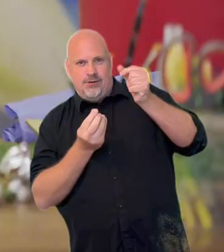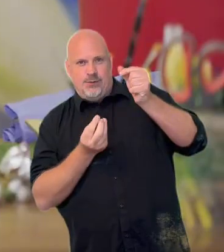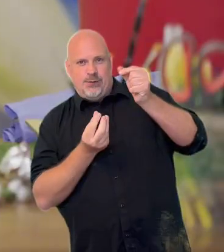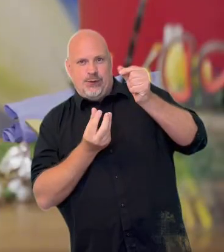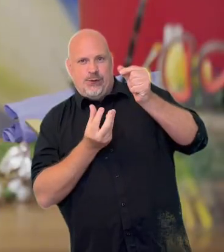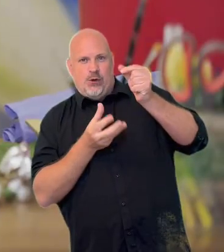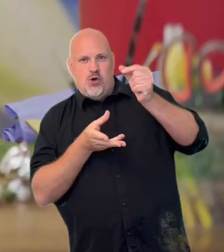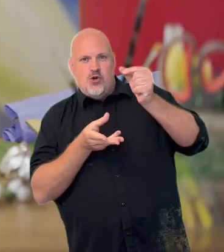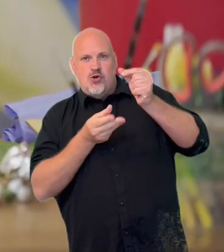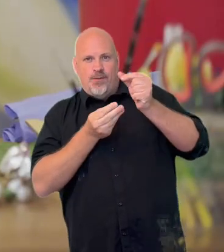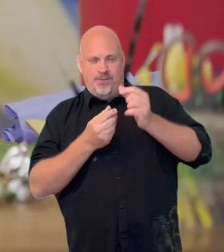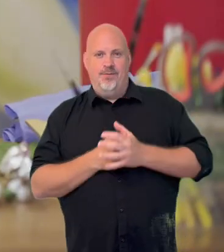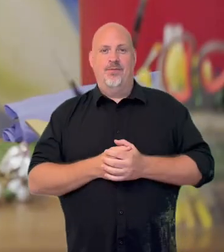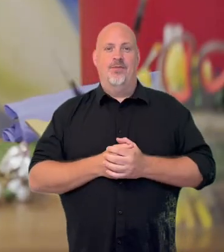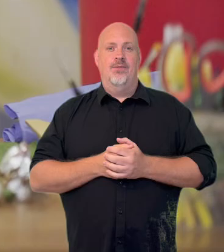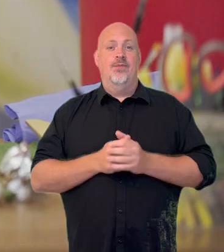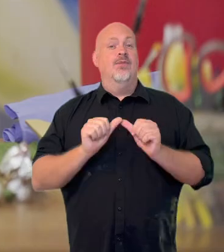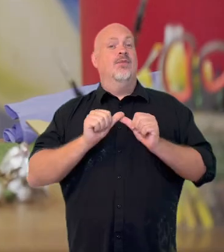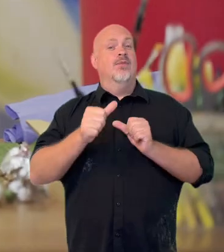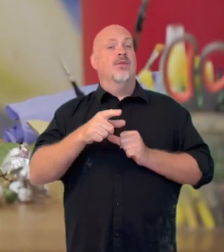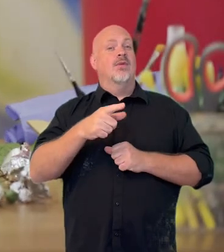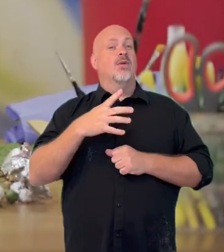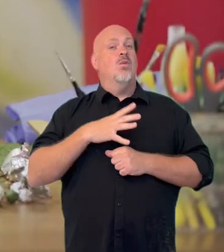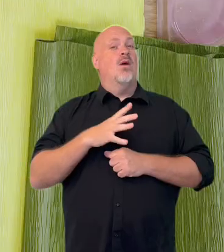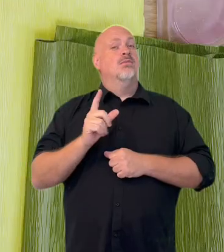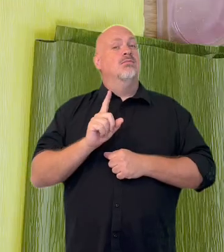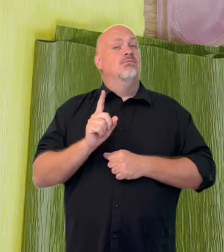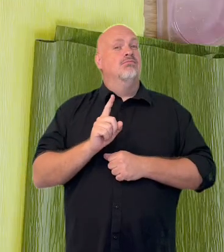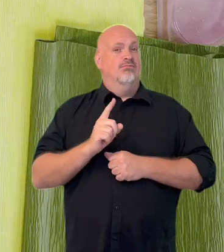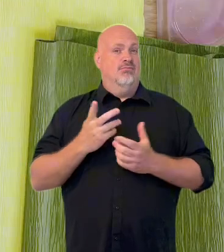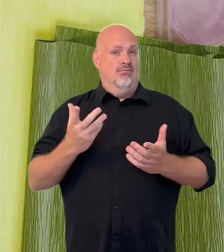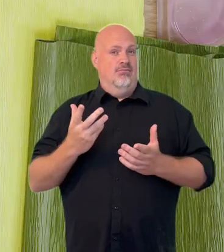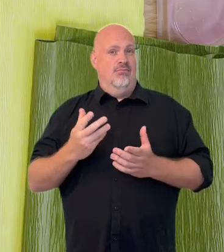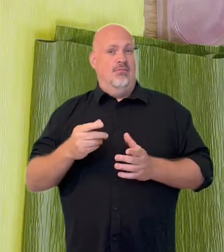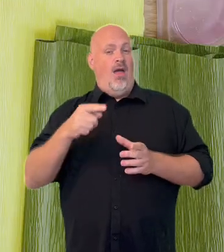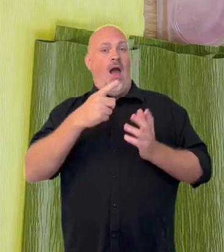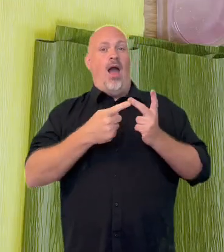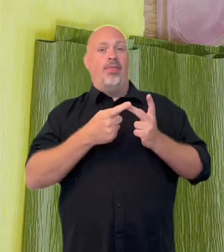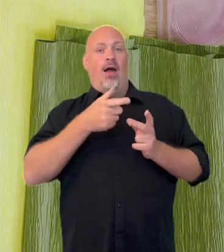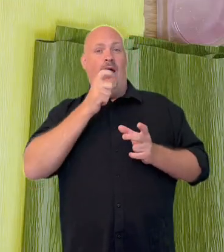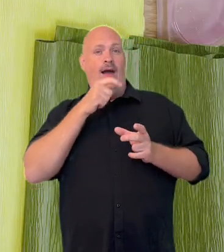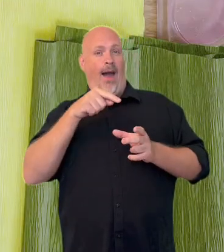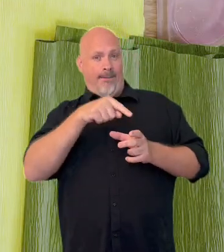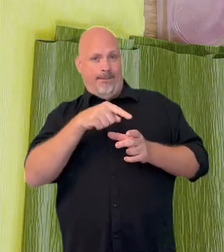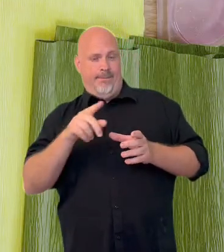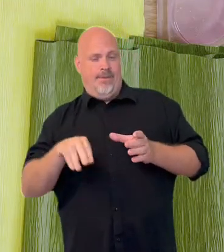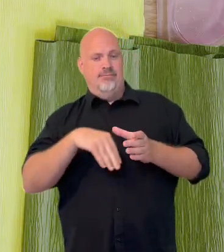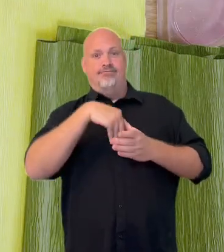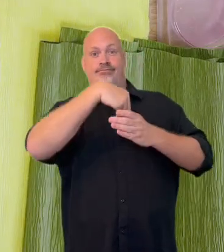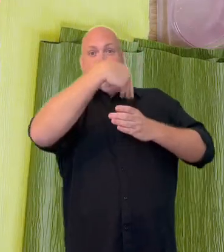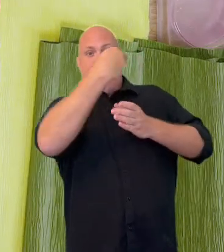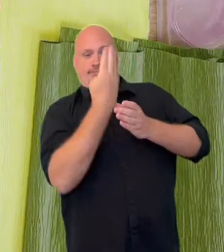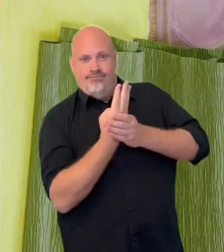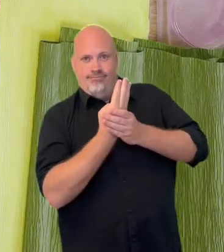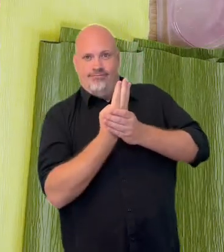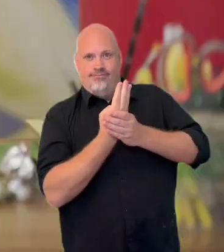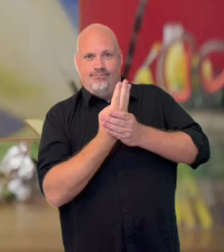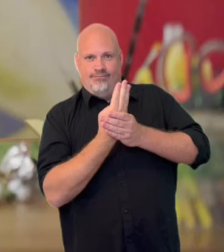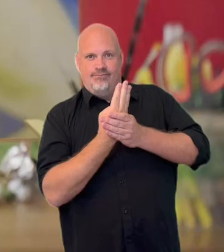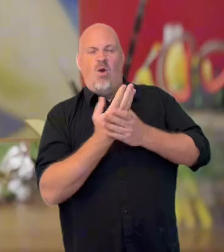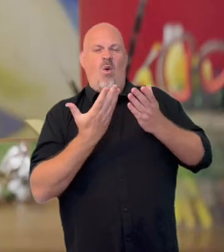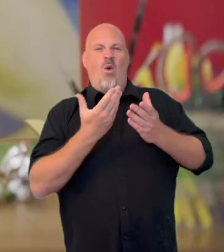And then you just want to put it to stand upright in another cup or lay it on a piece of